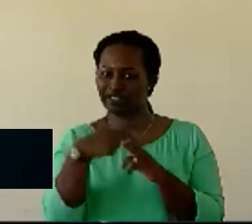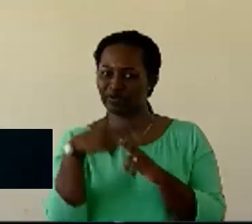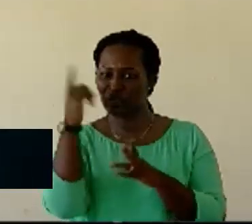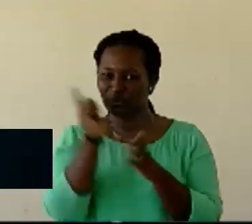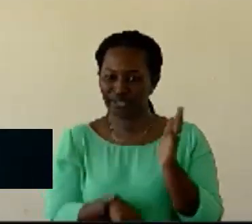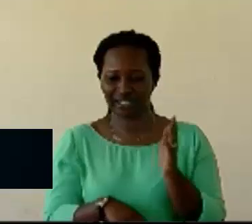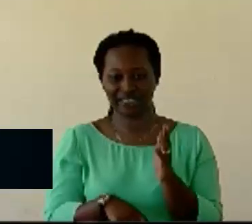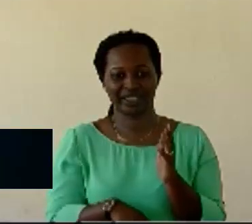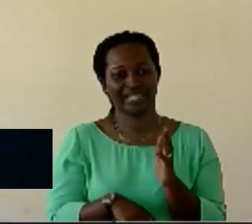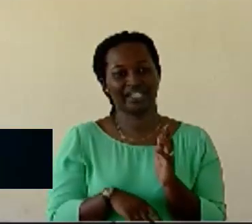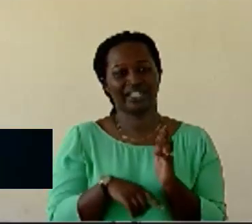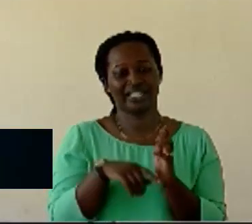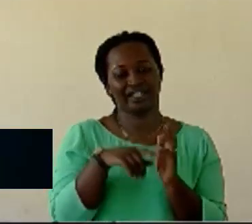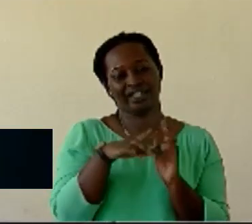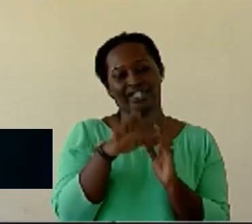Leaves. Excellent.